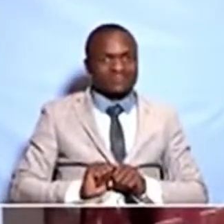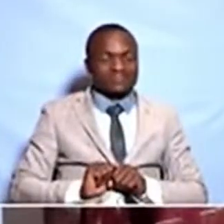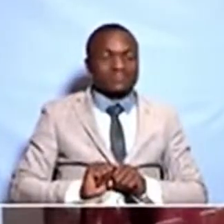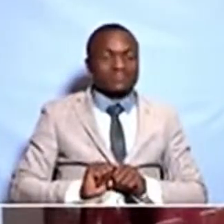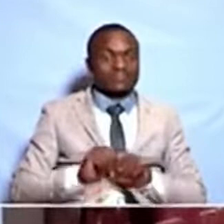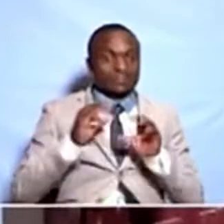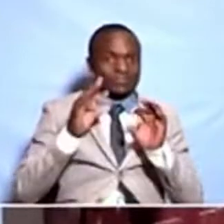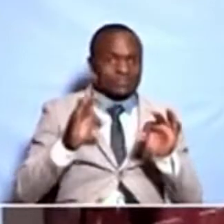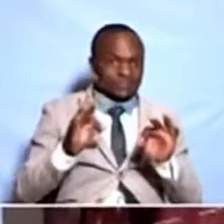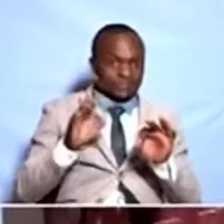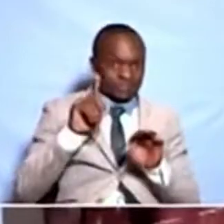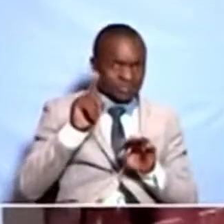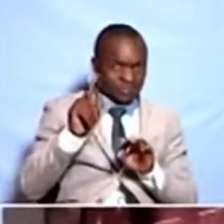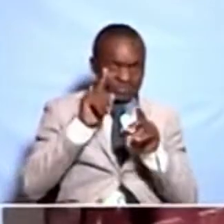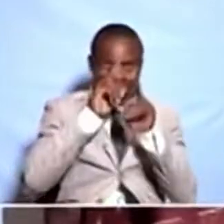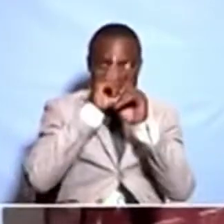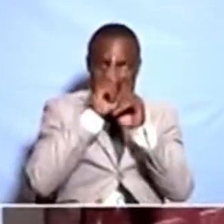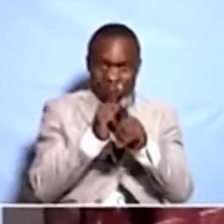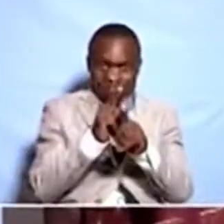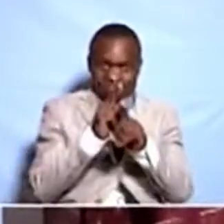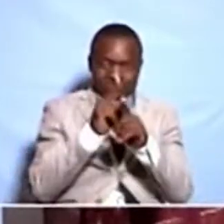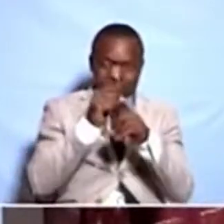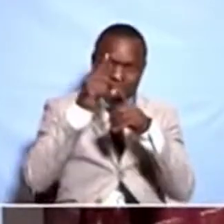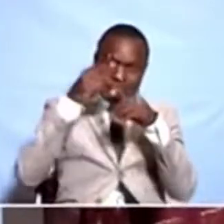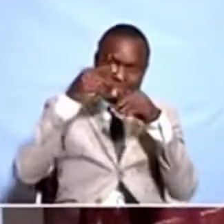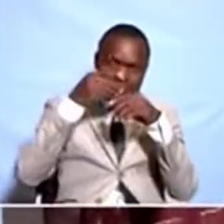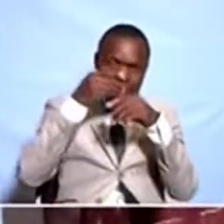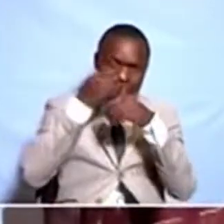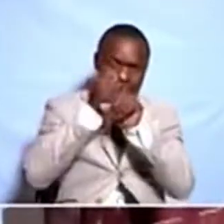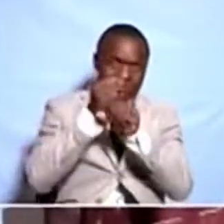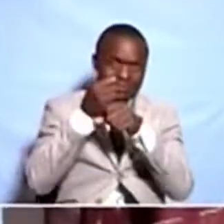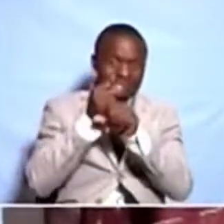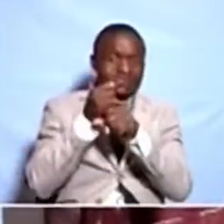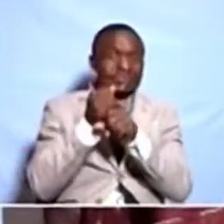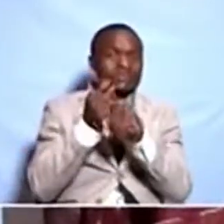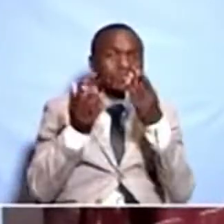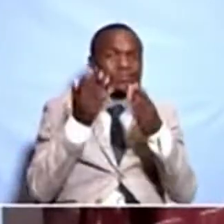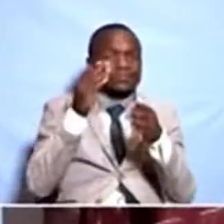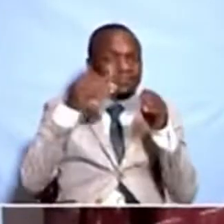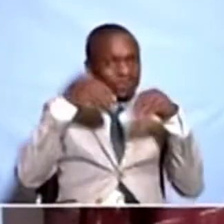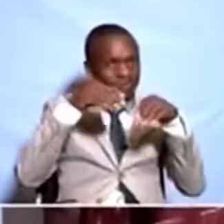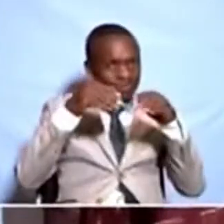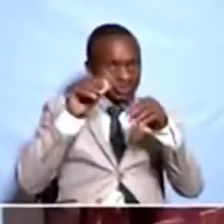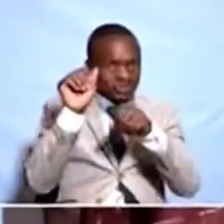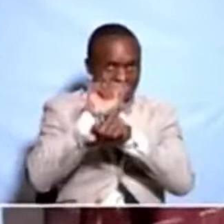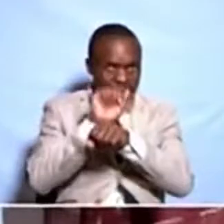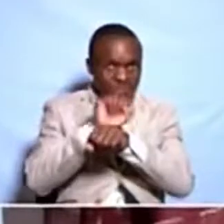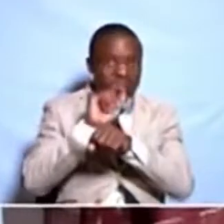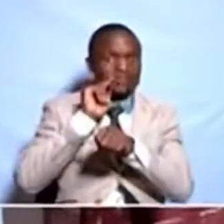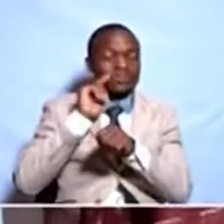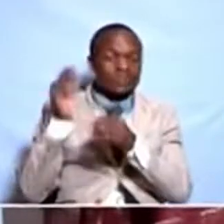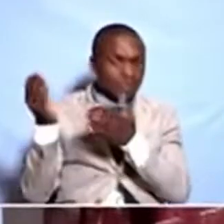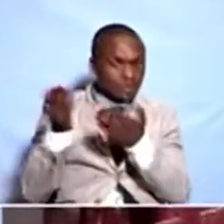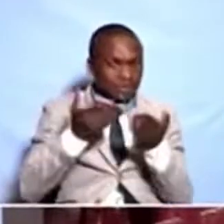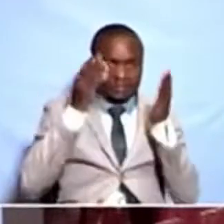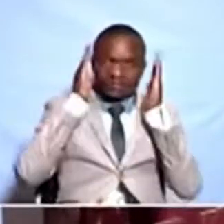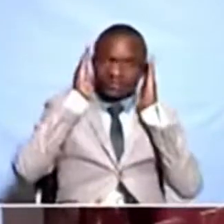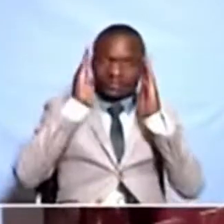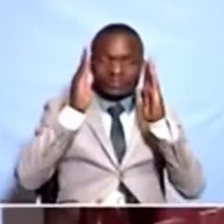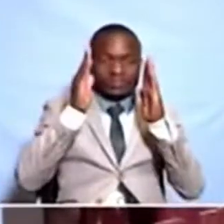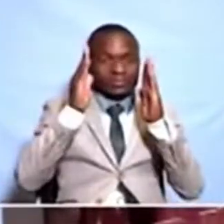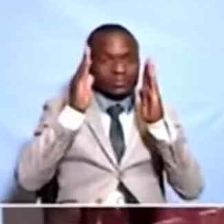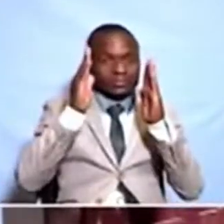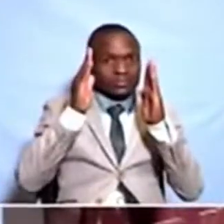on your vehicle, you decide to make certain alterations, it must be brought to the attention of the